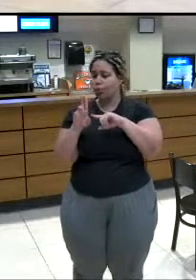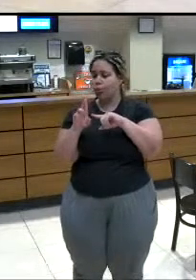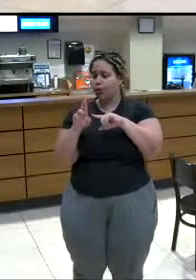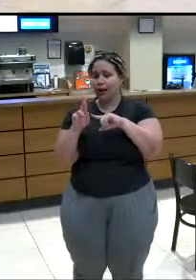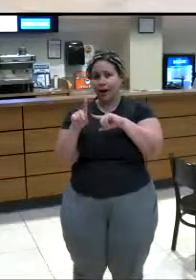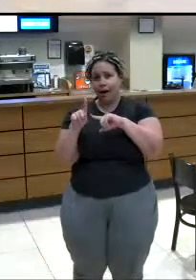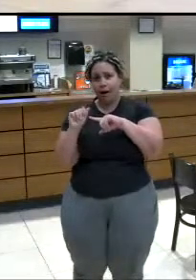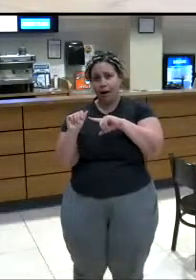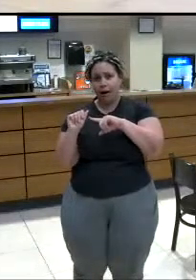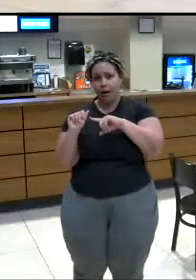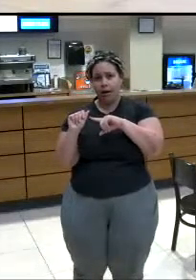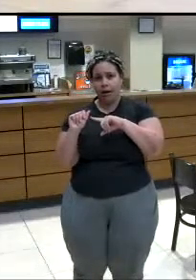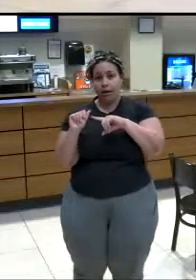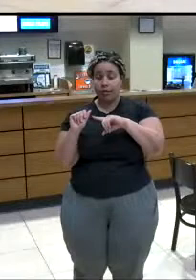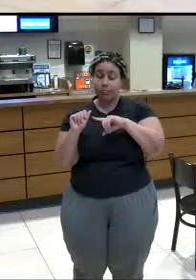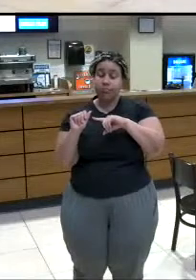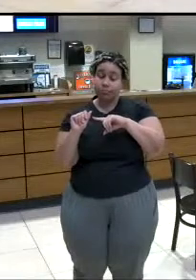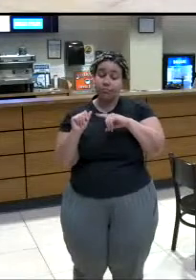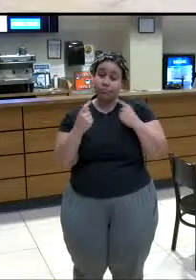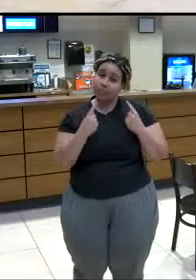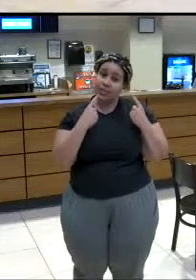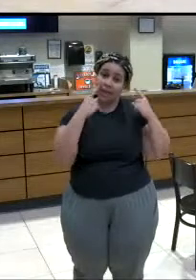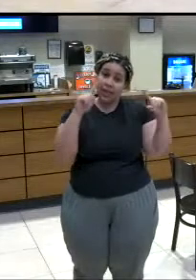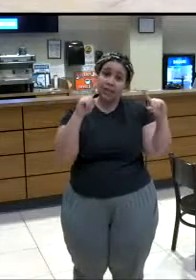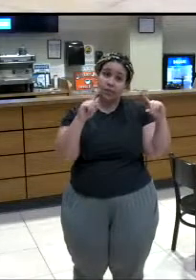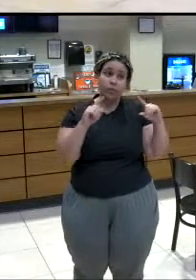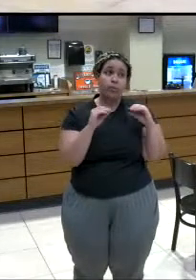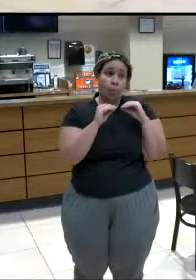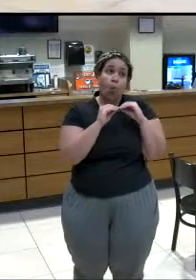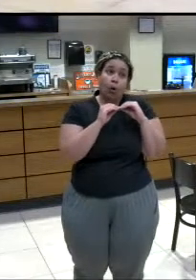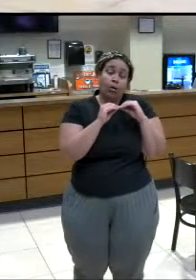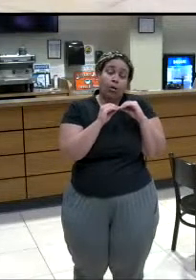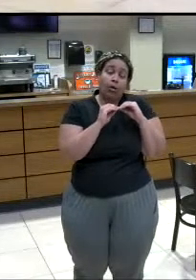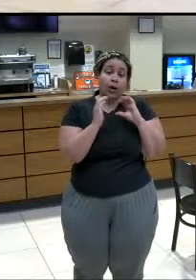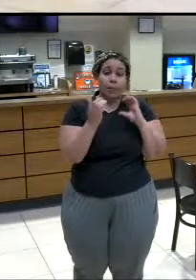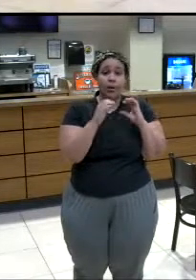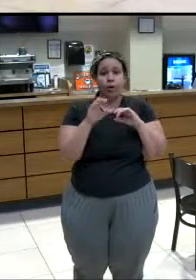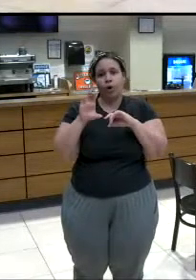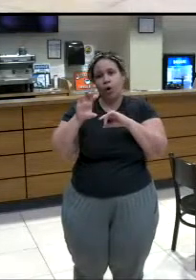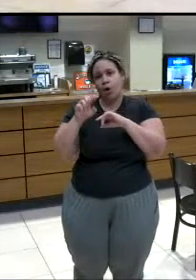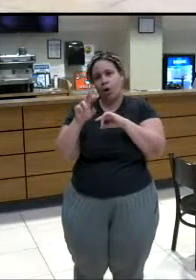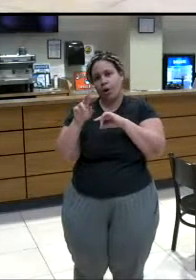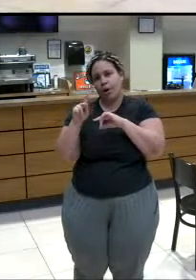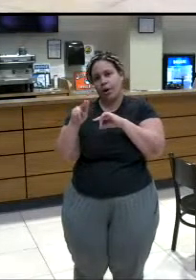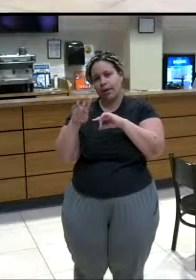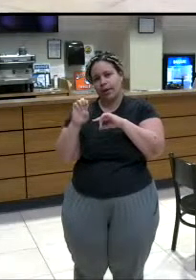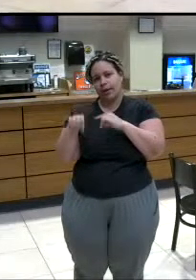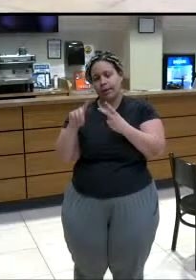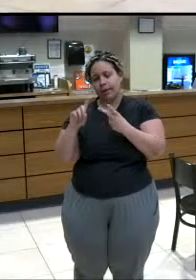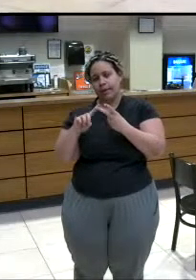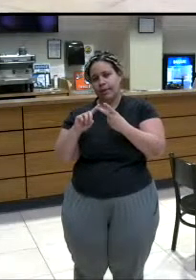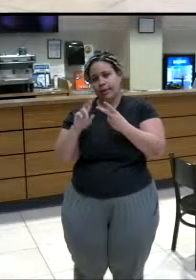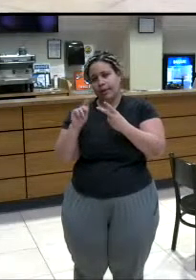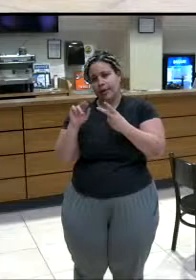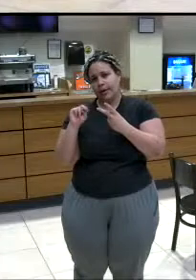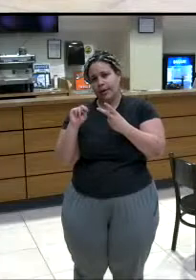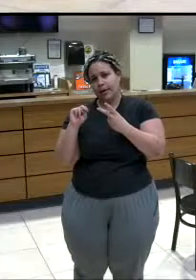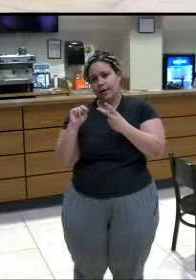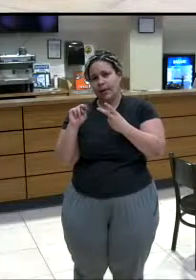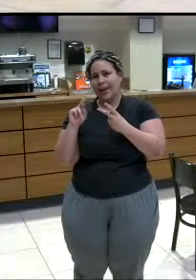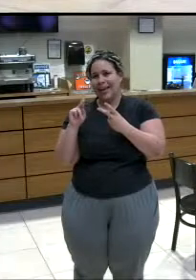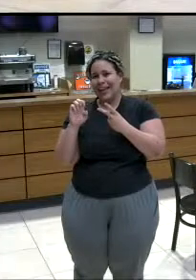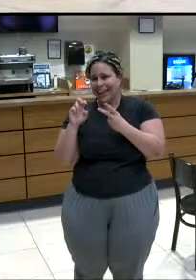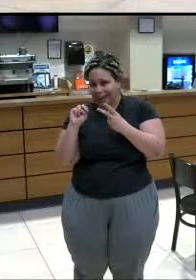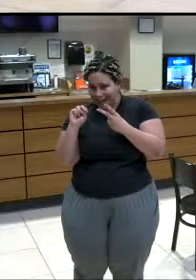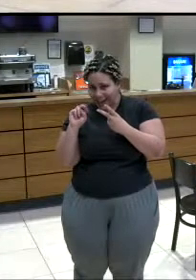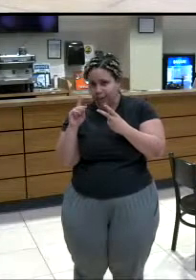been, I would say, more successful than Carnegie and Kindle because of the pilot that we did at